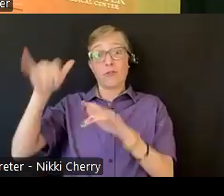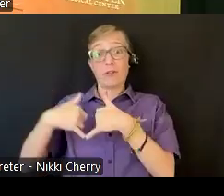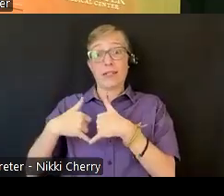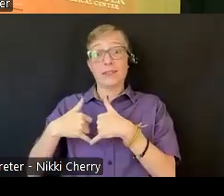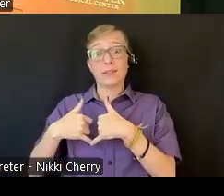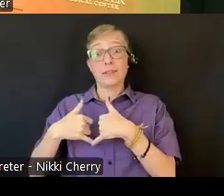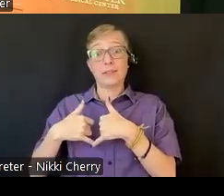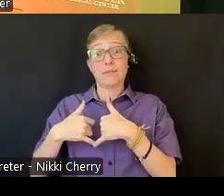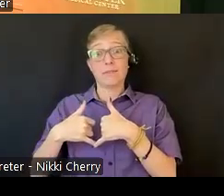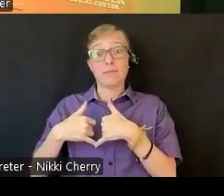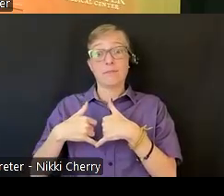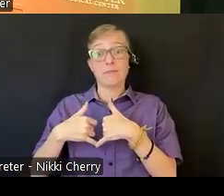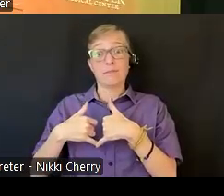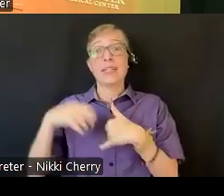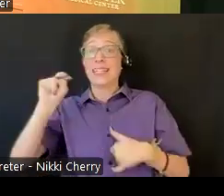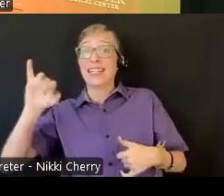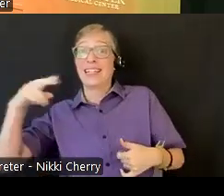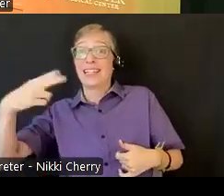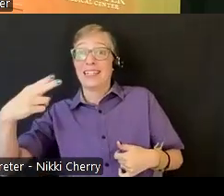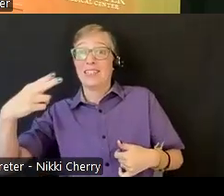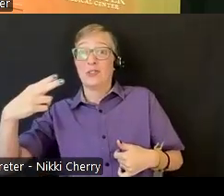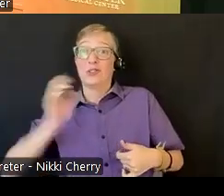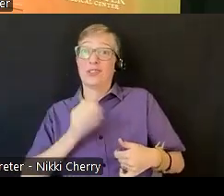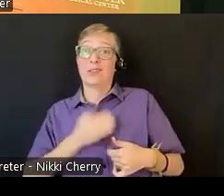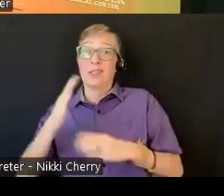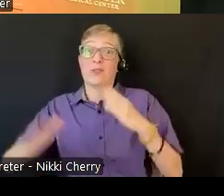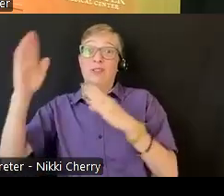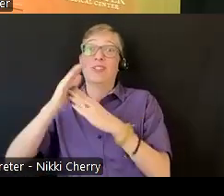Now, as people have heard about how